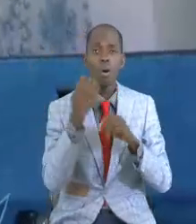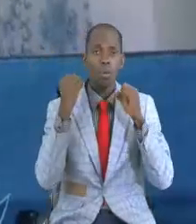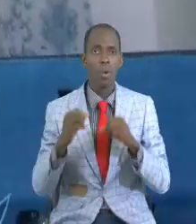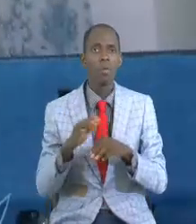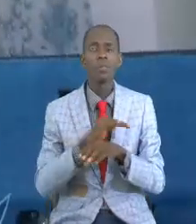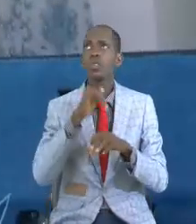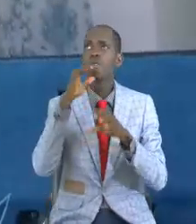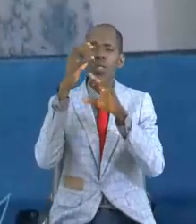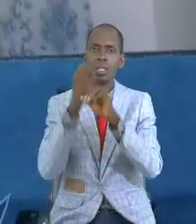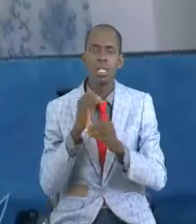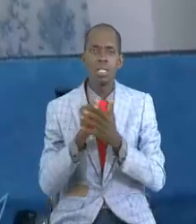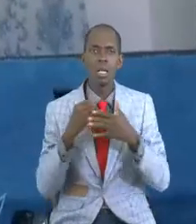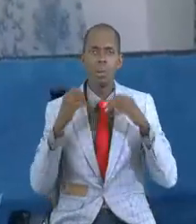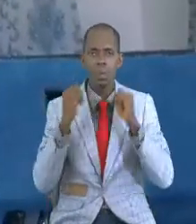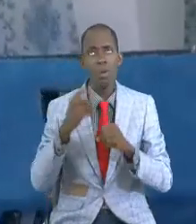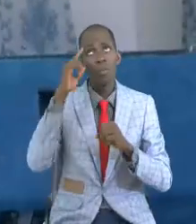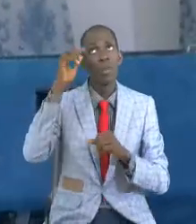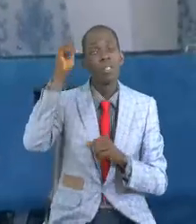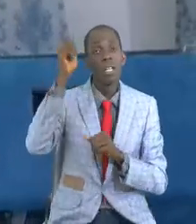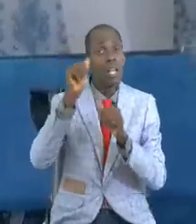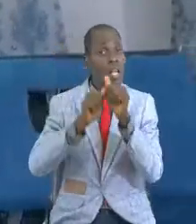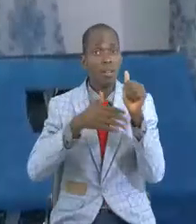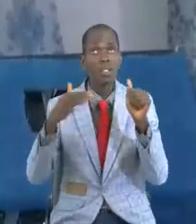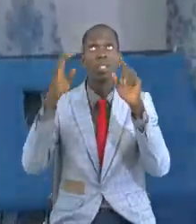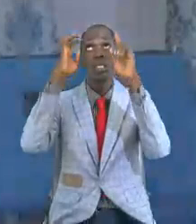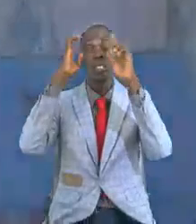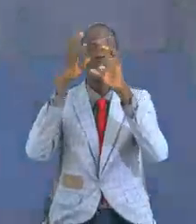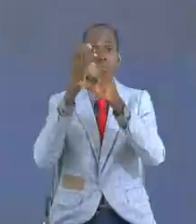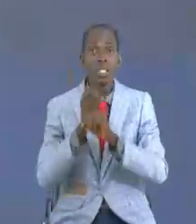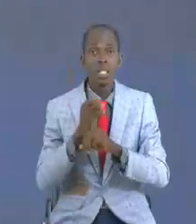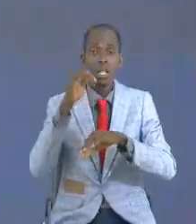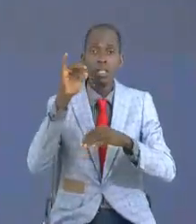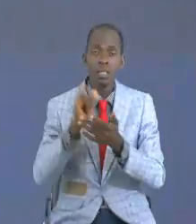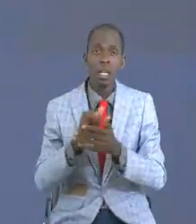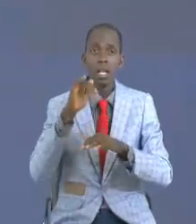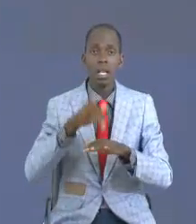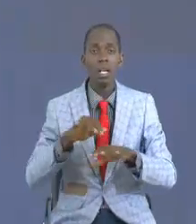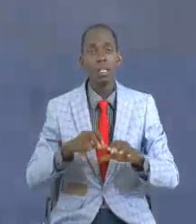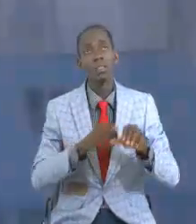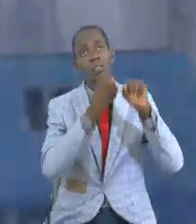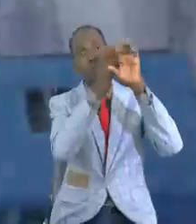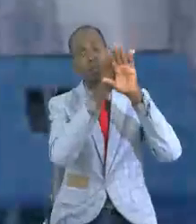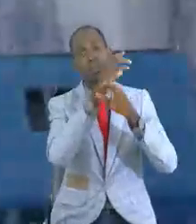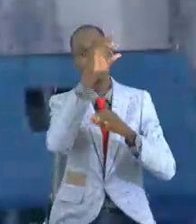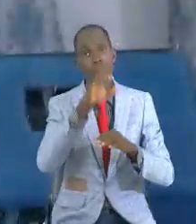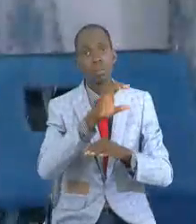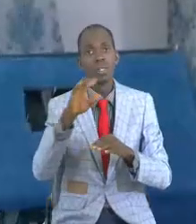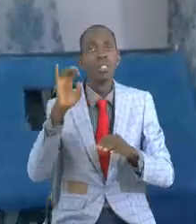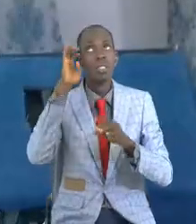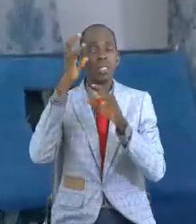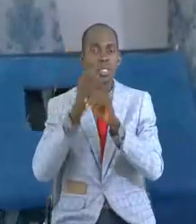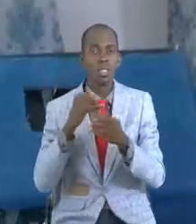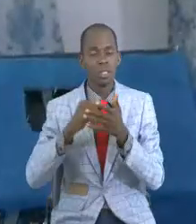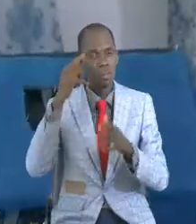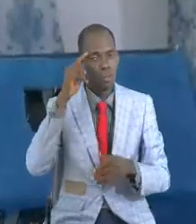himself. Everything he obtained at Calvary, he obtained for you. I